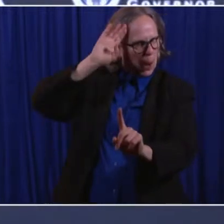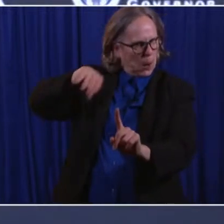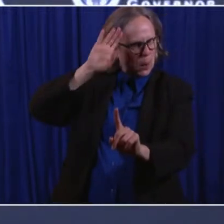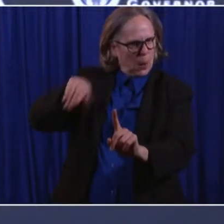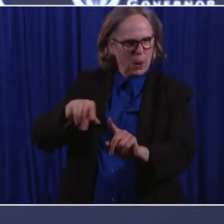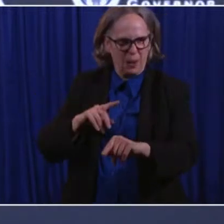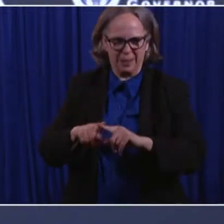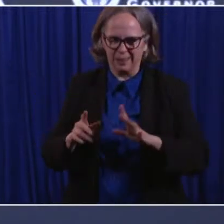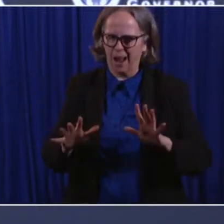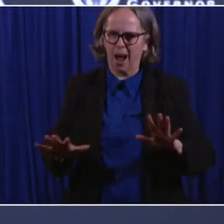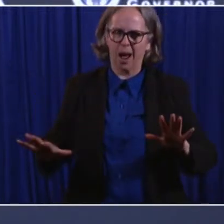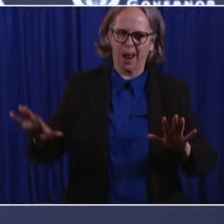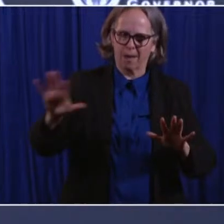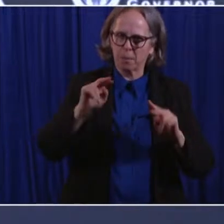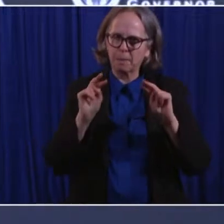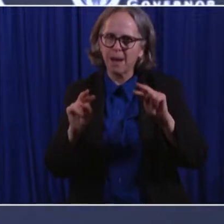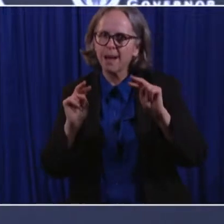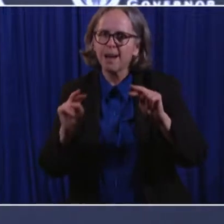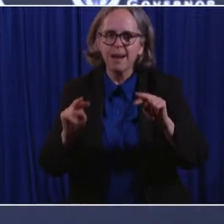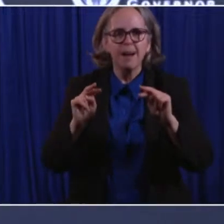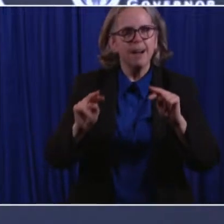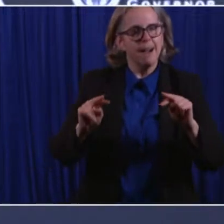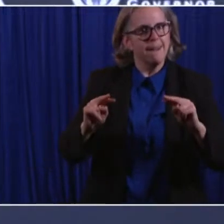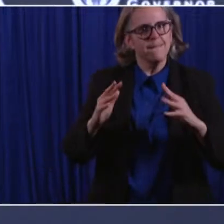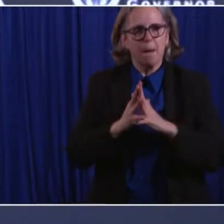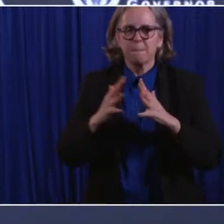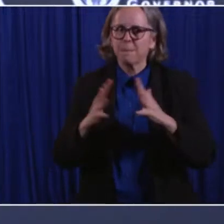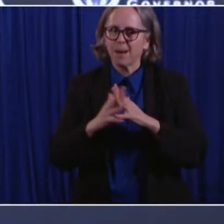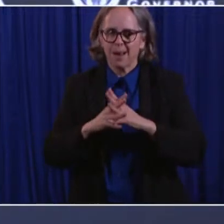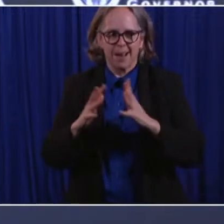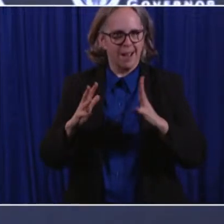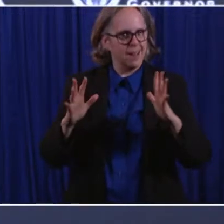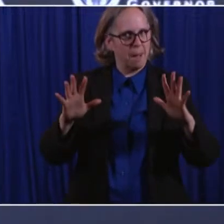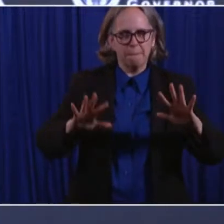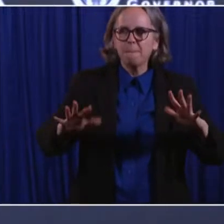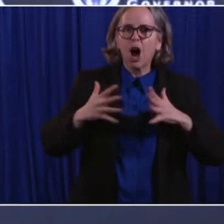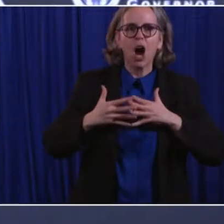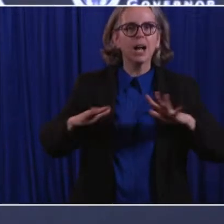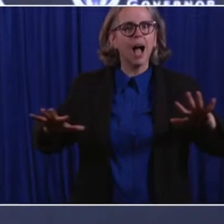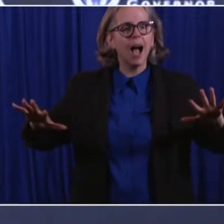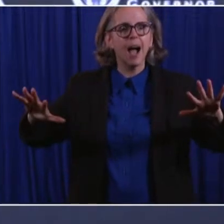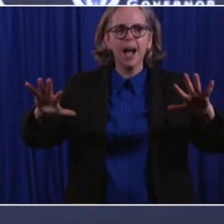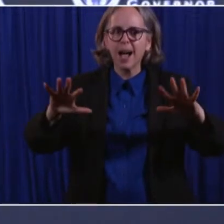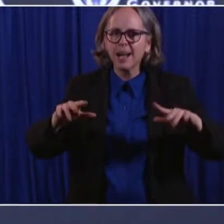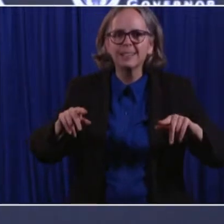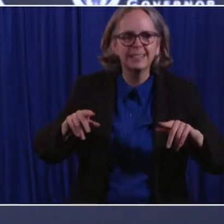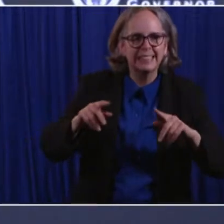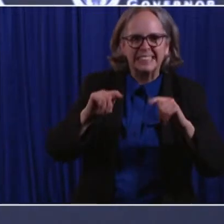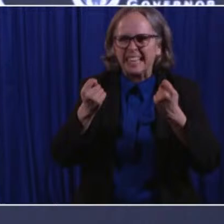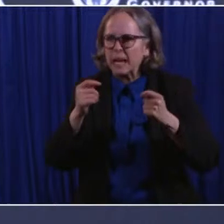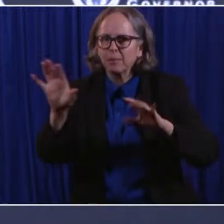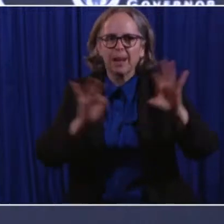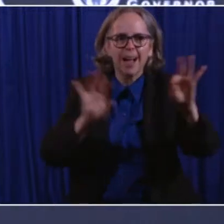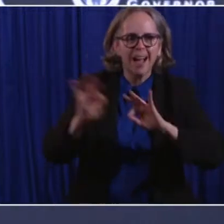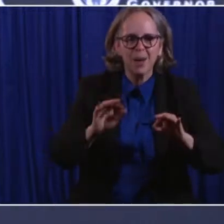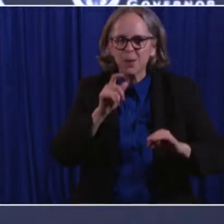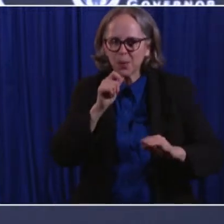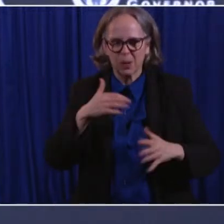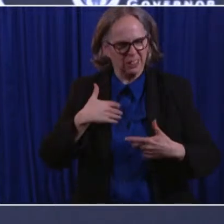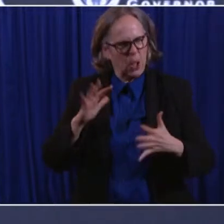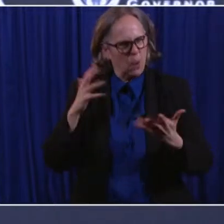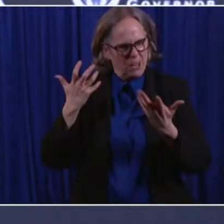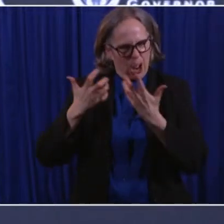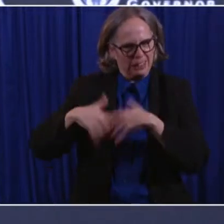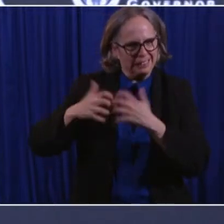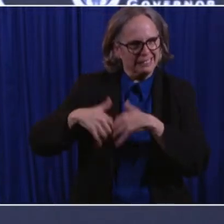fans from all over the country and every team. So we're working closely with them. Next